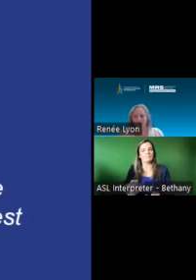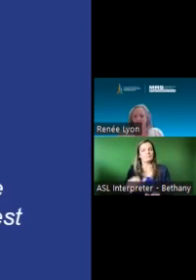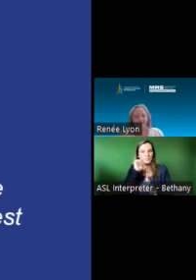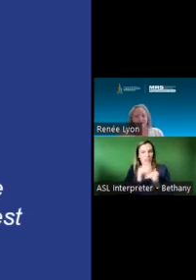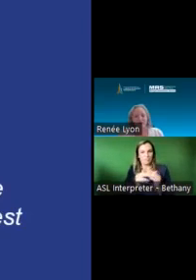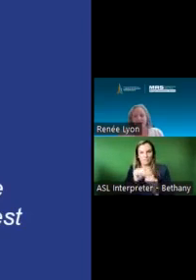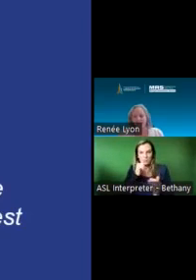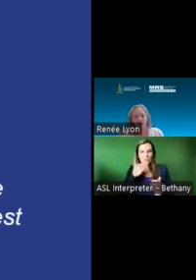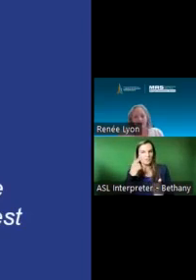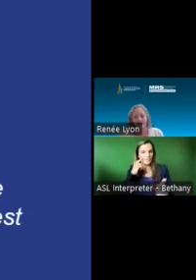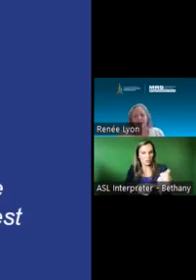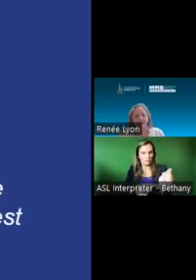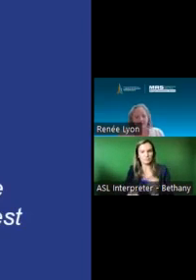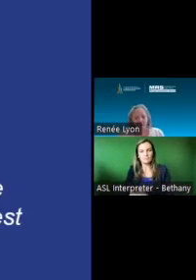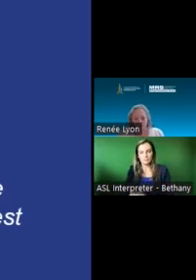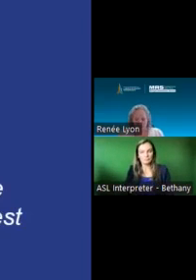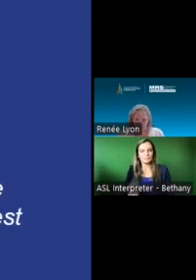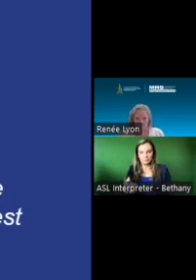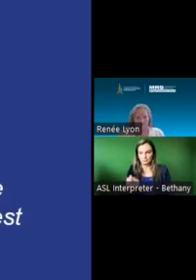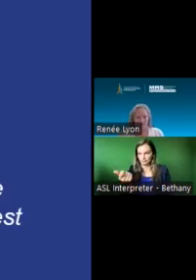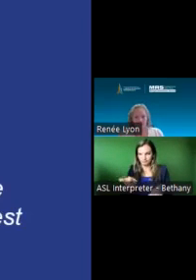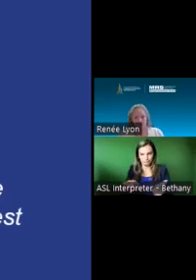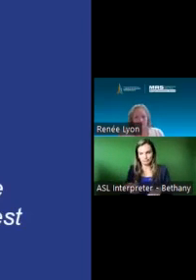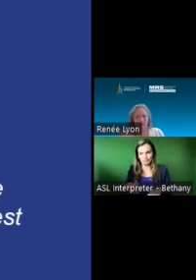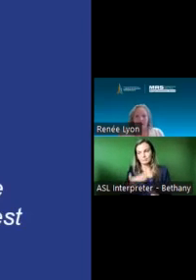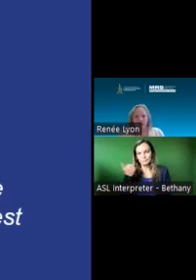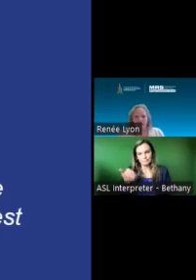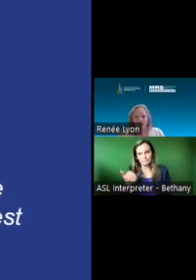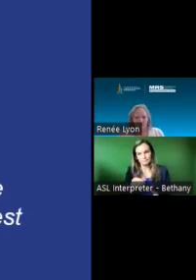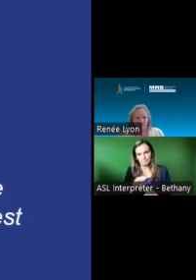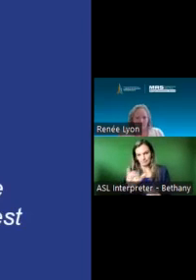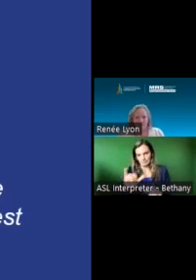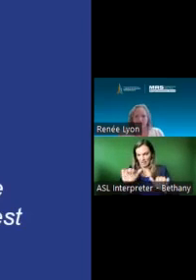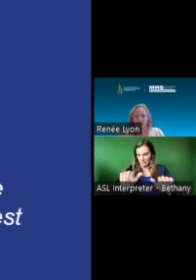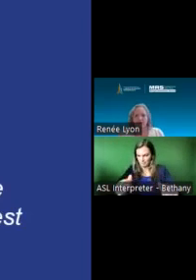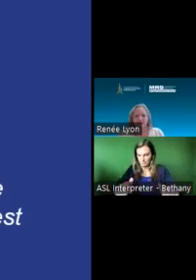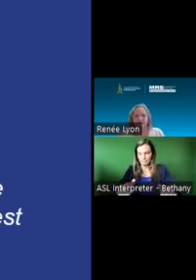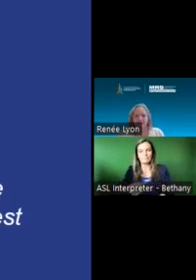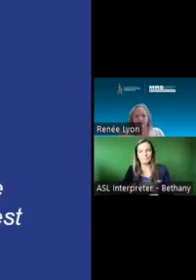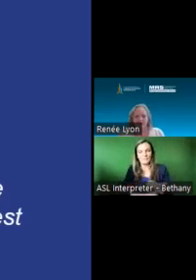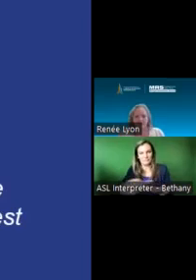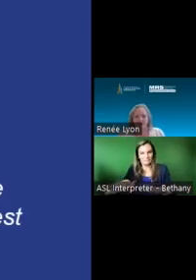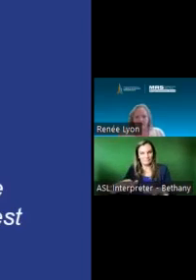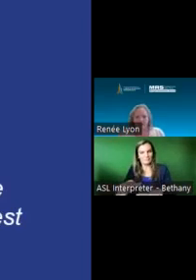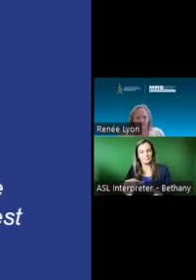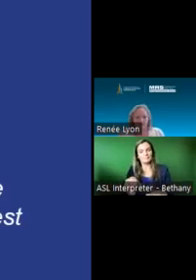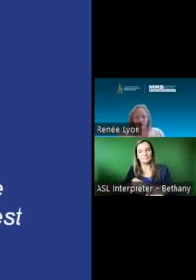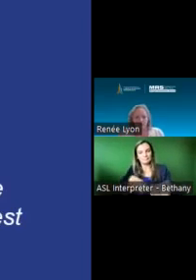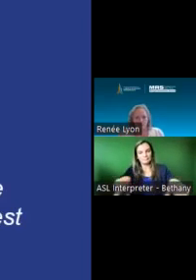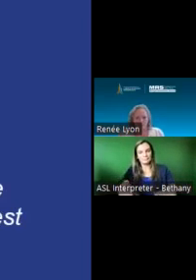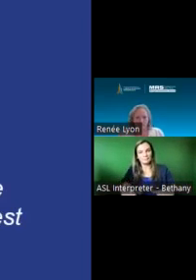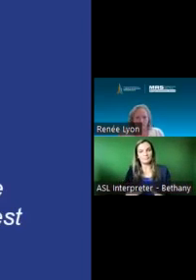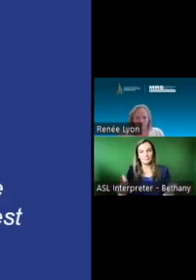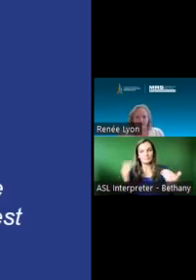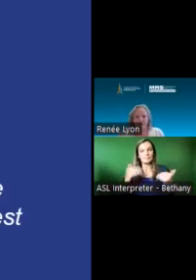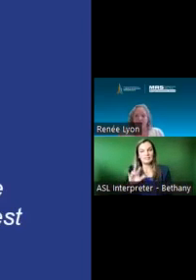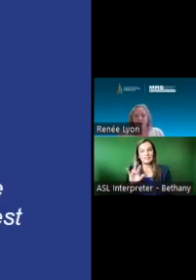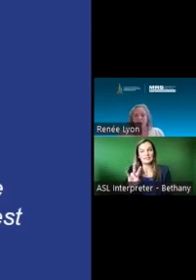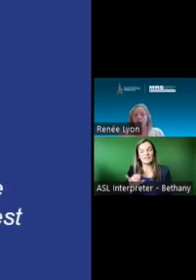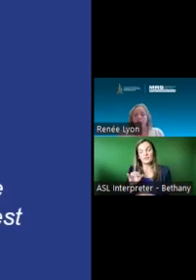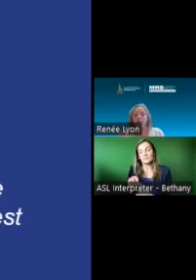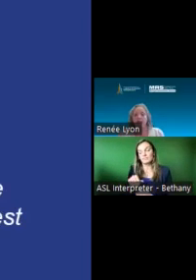keyboard. Break them off. I don't even know why they're there. Number 7 is wrist